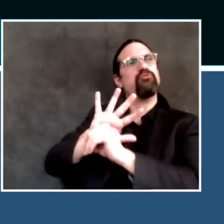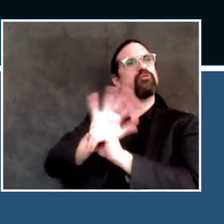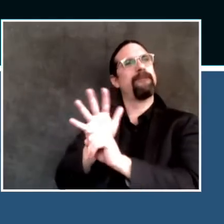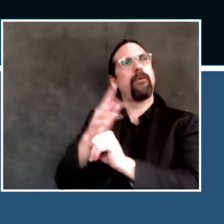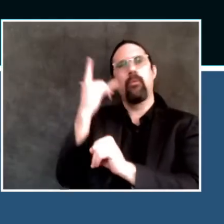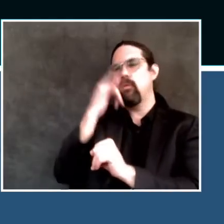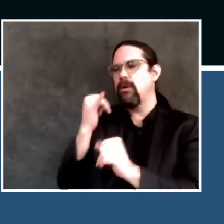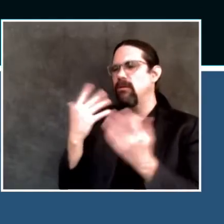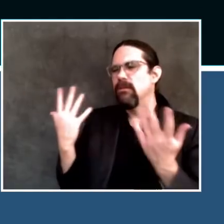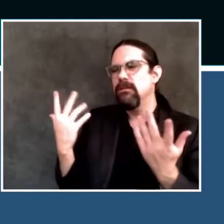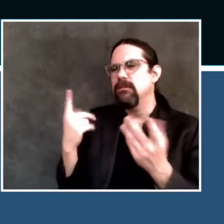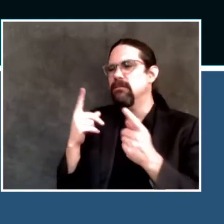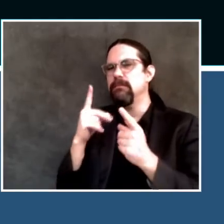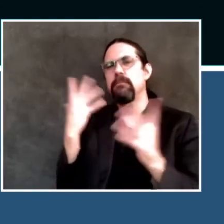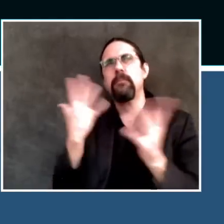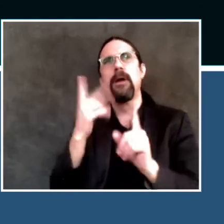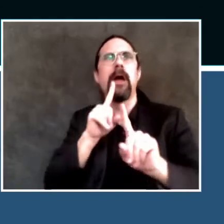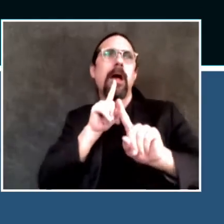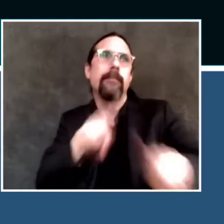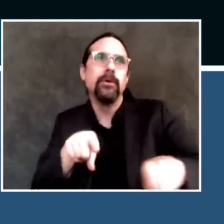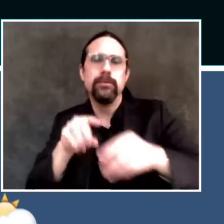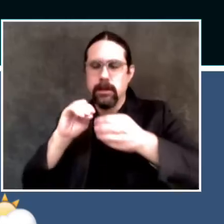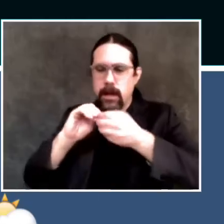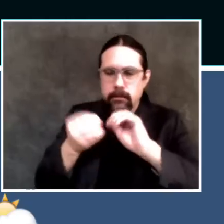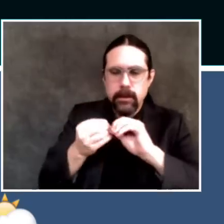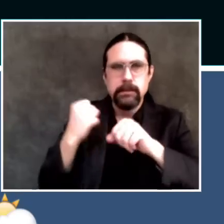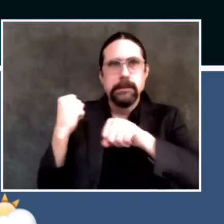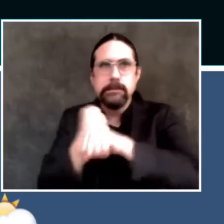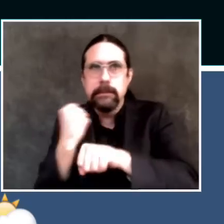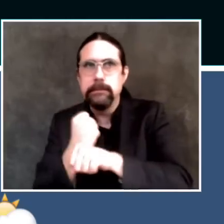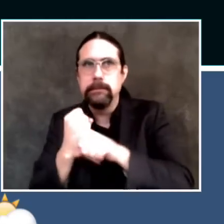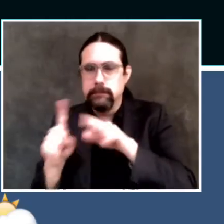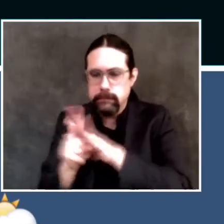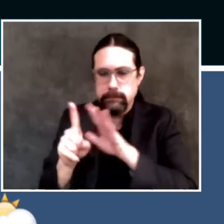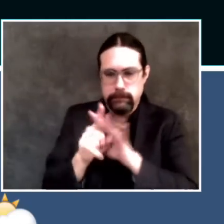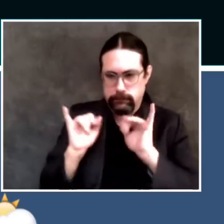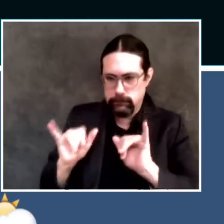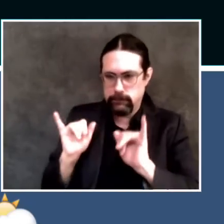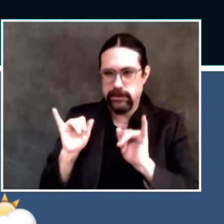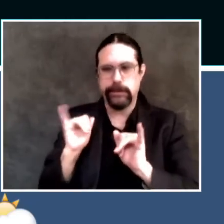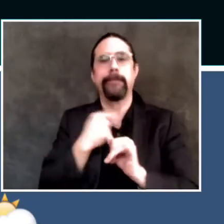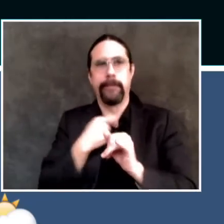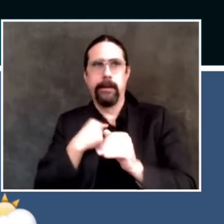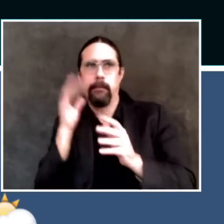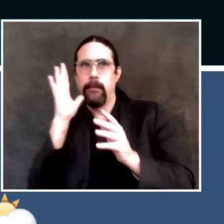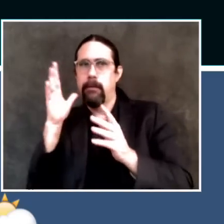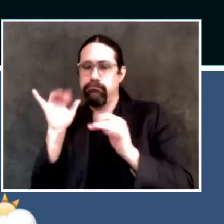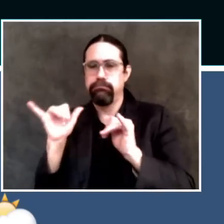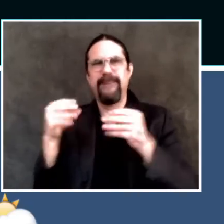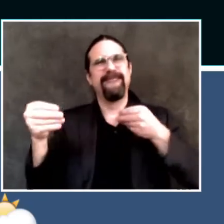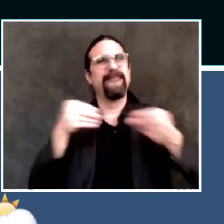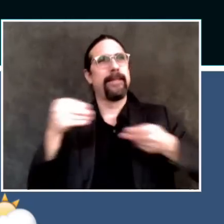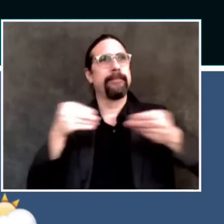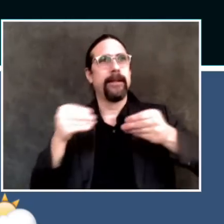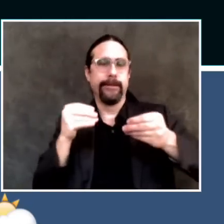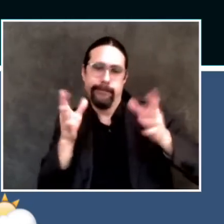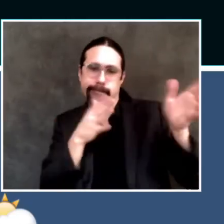do. So let's talk about the phases. And I've had really extensive conversations with our healthcare